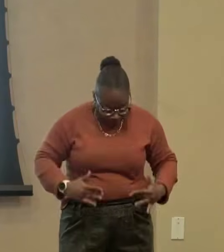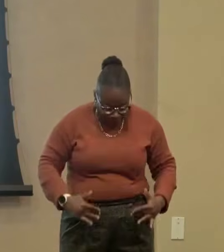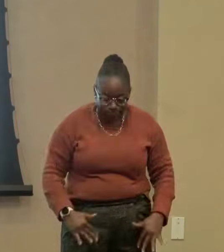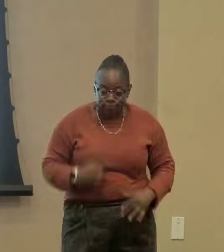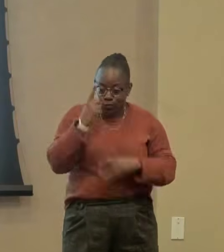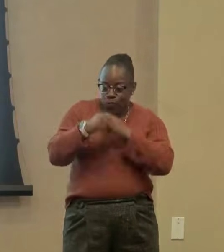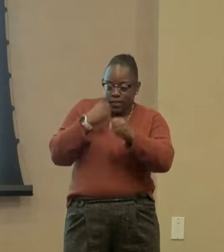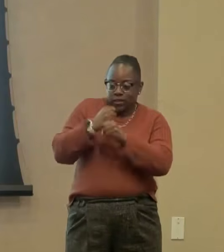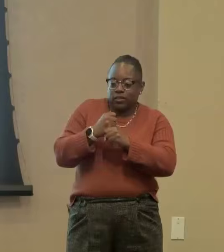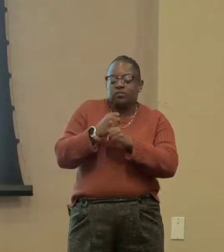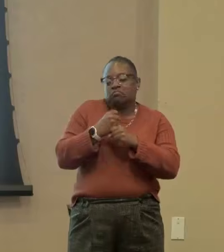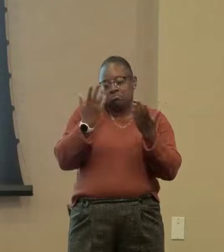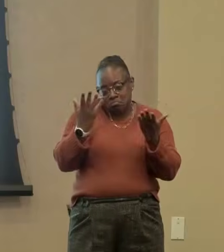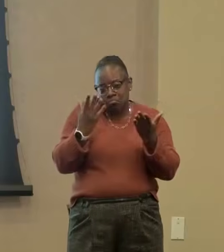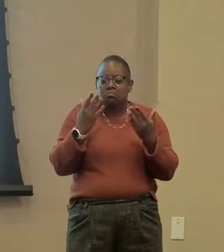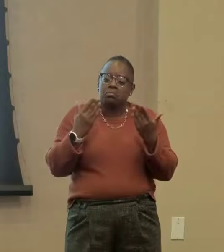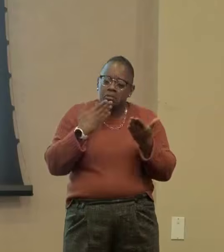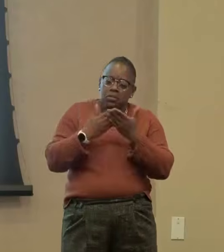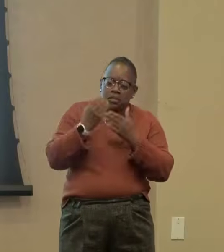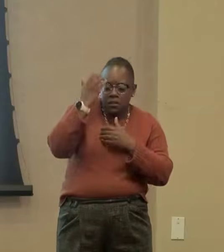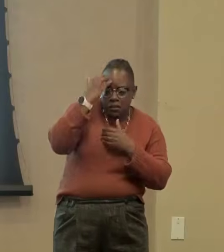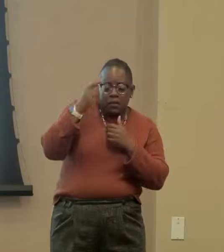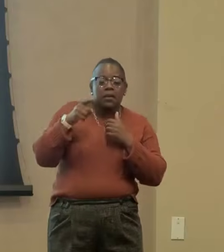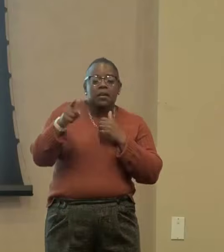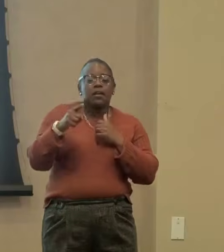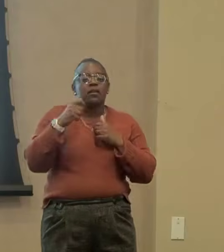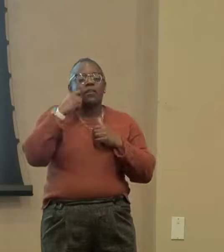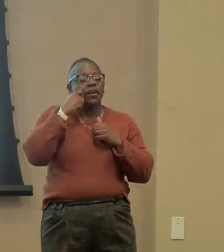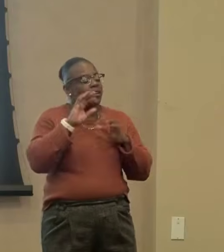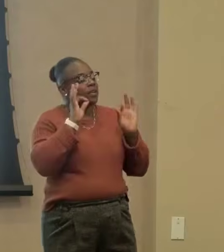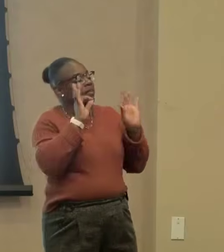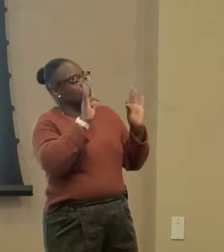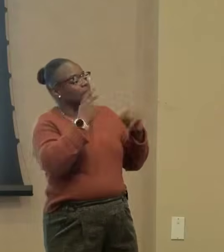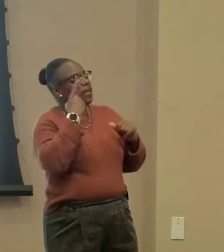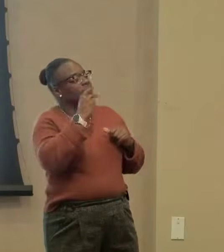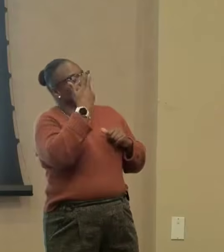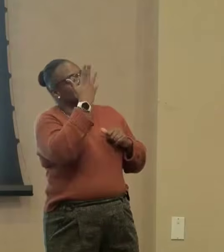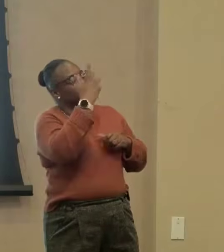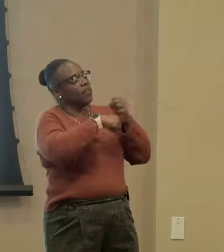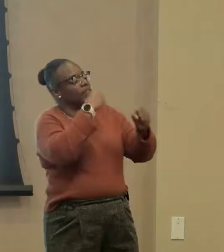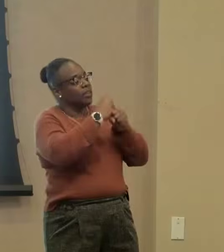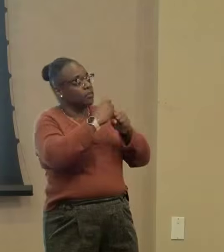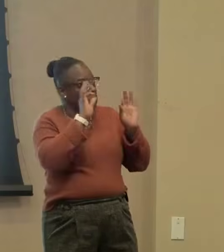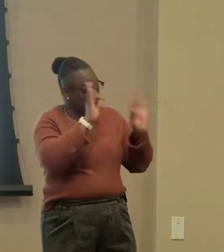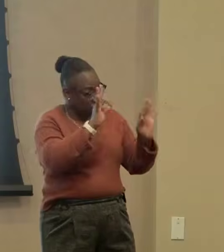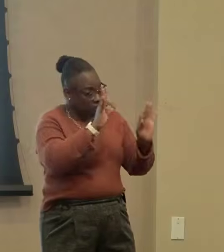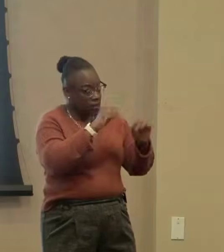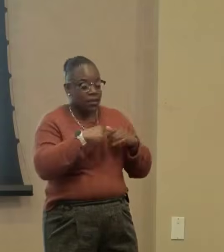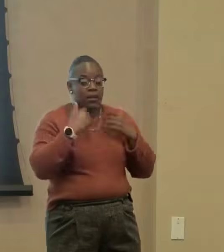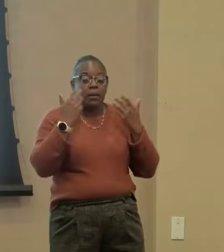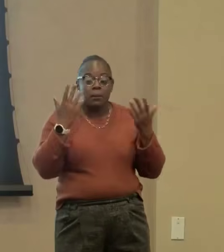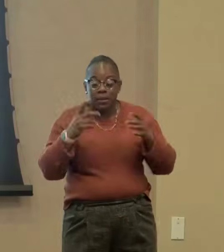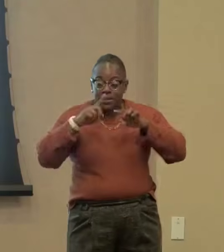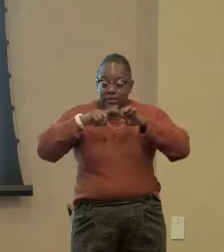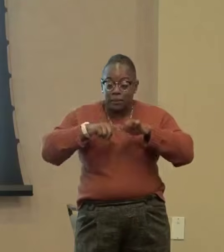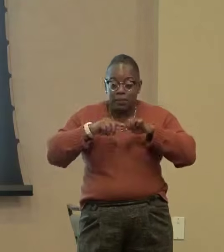is not unreasonable. If you see your dermatologist and they say, you're good, I'll see you in 3 to 5 years, that's fine too. But